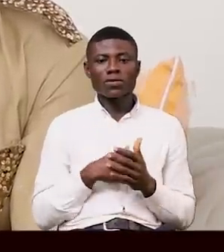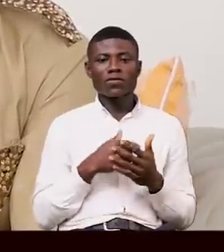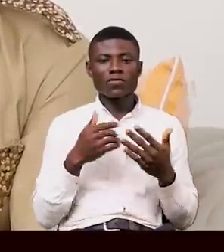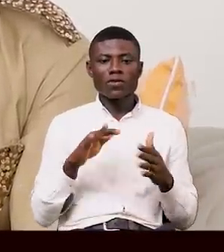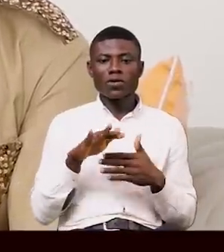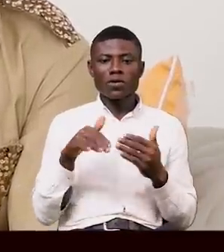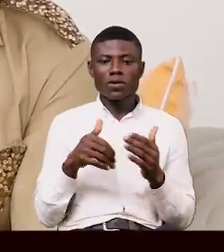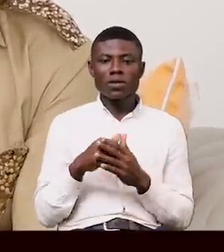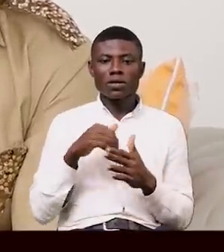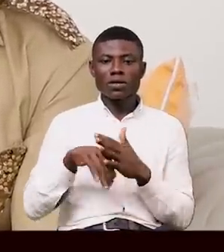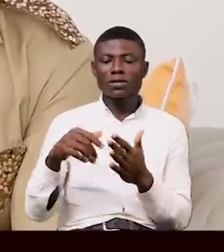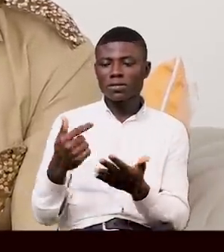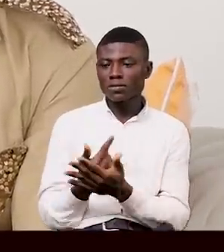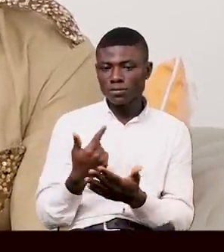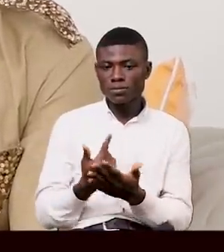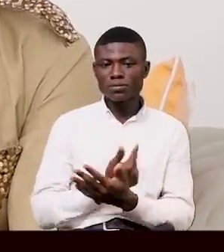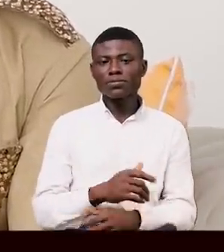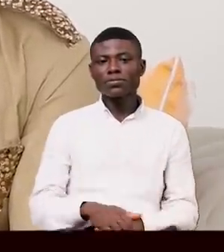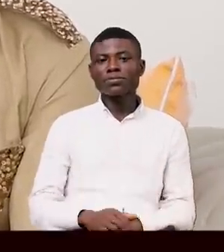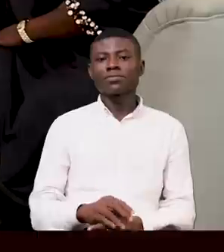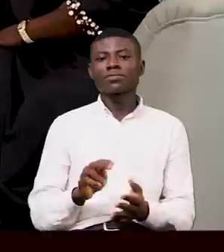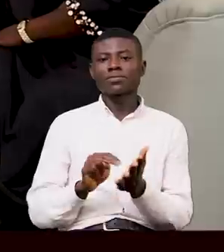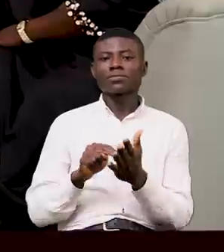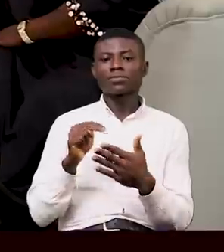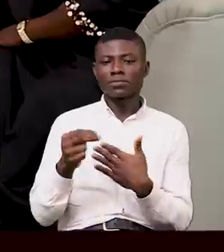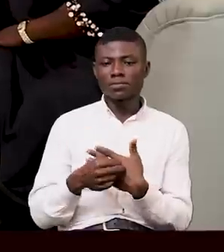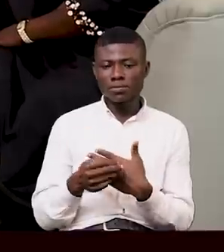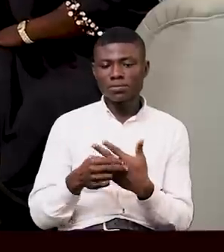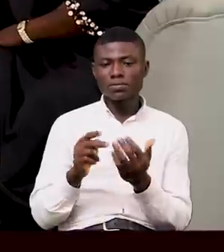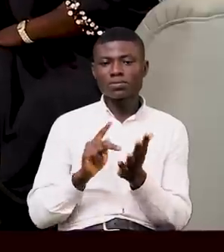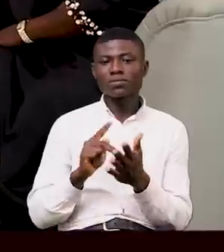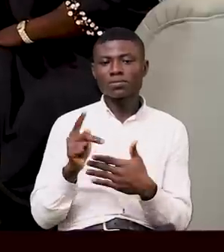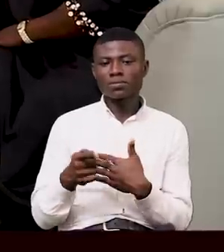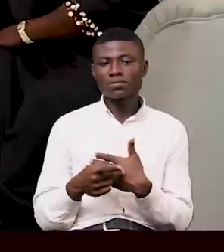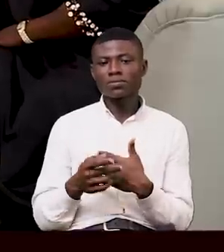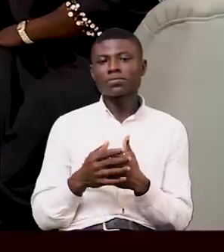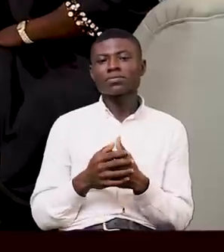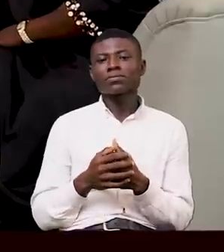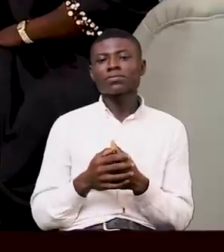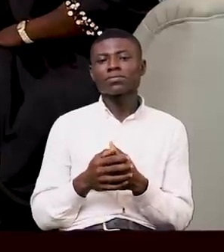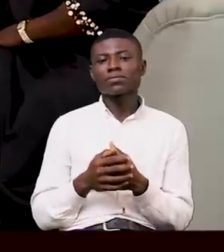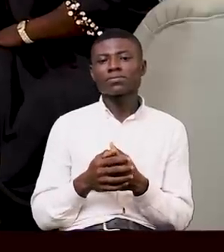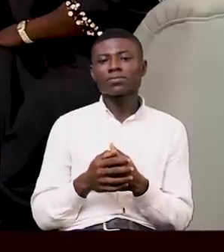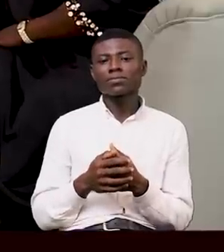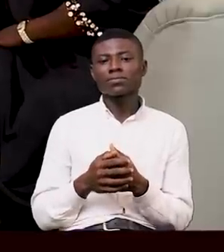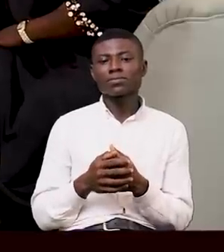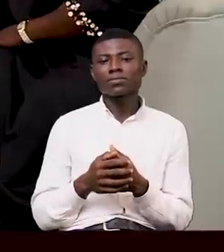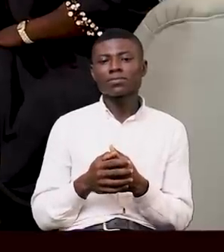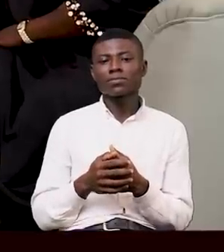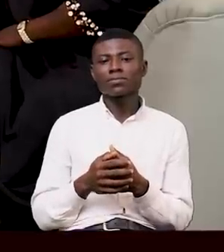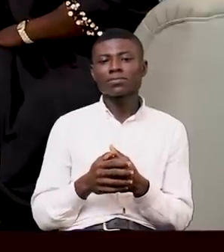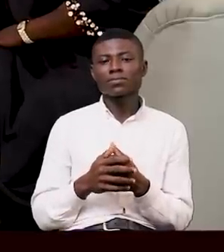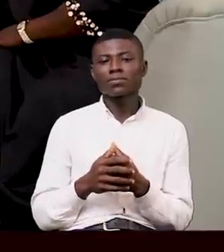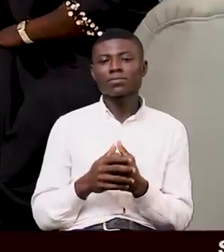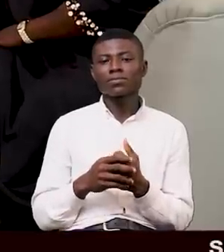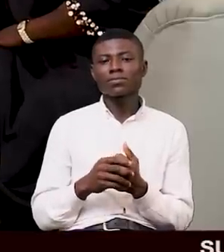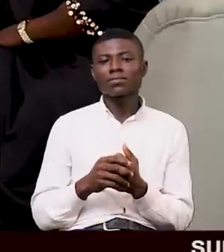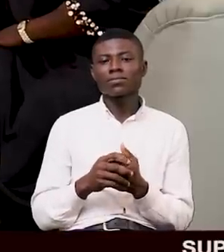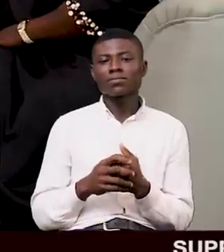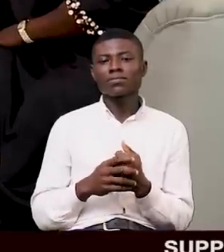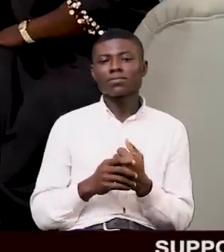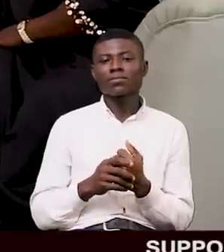wo Ghana okay November the concert aha we pese ye di ye di Ghana beto ho